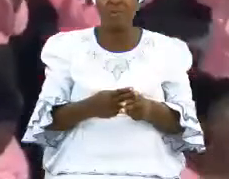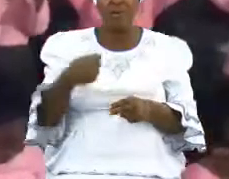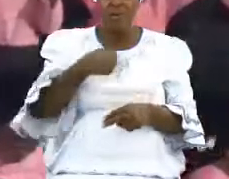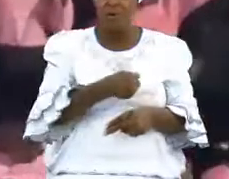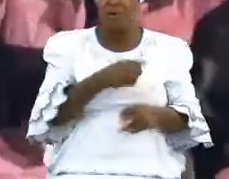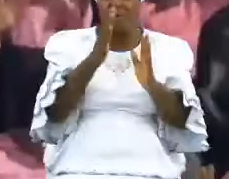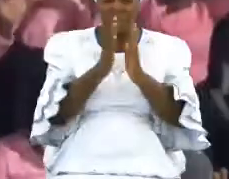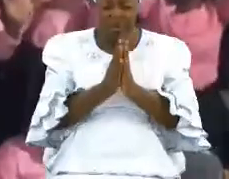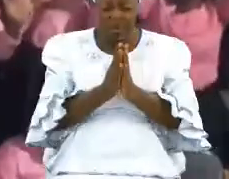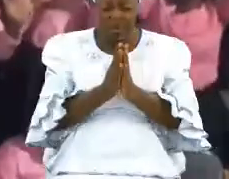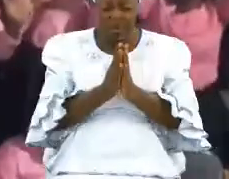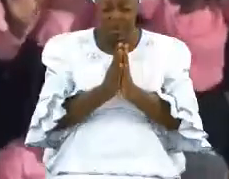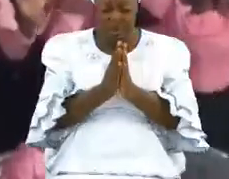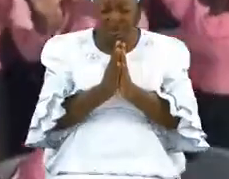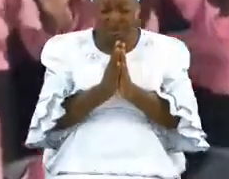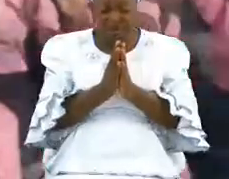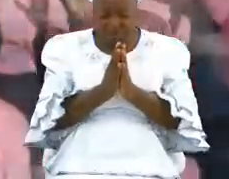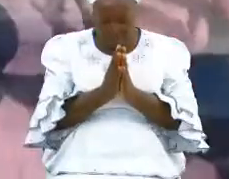pray.